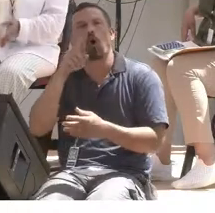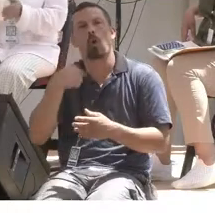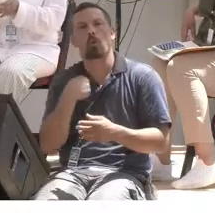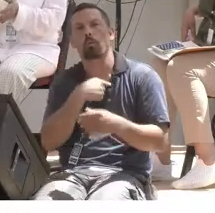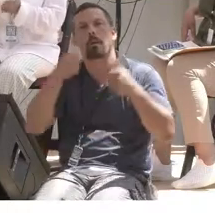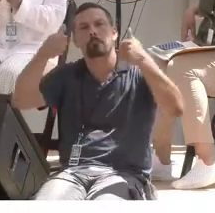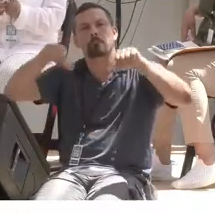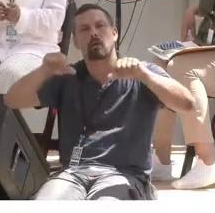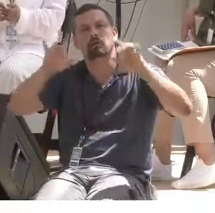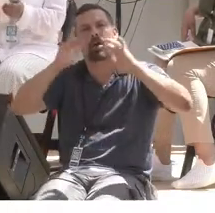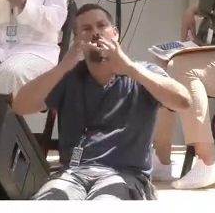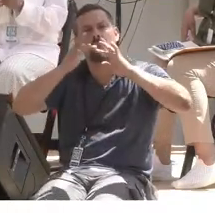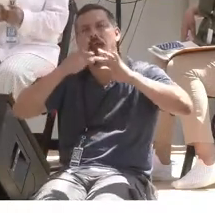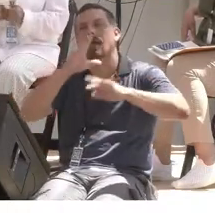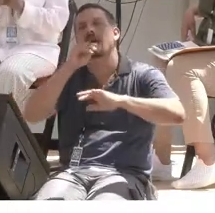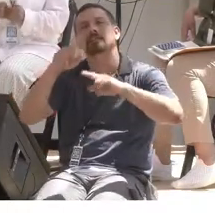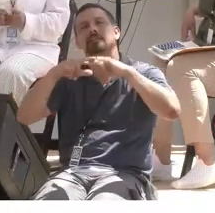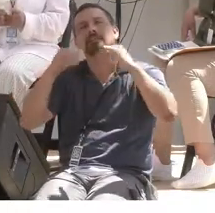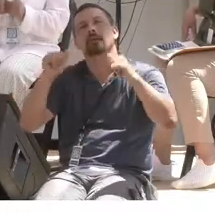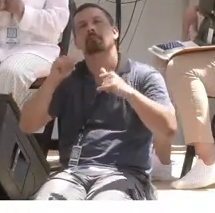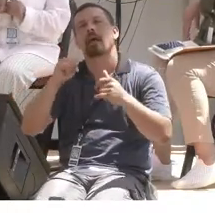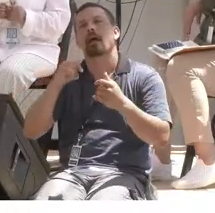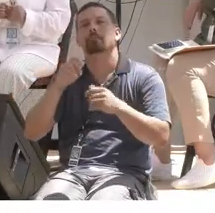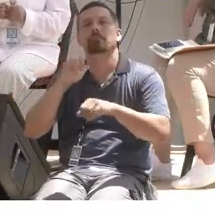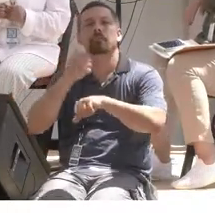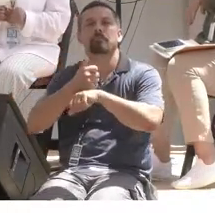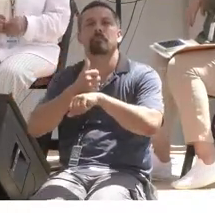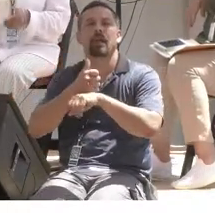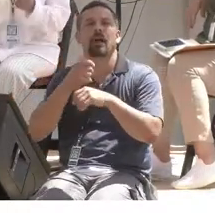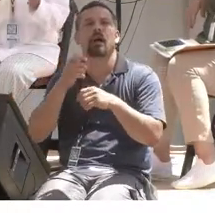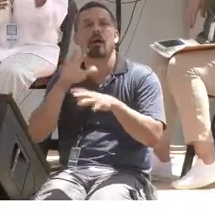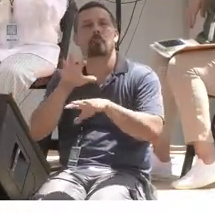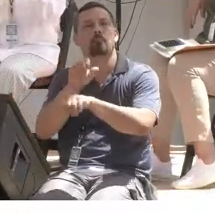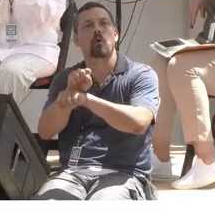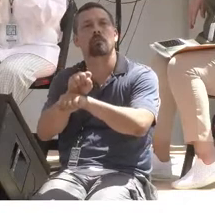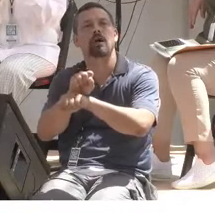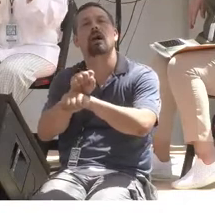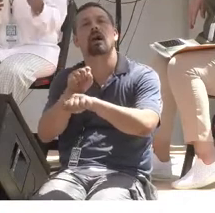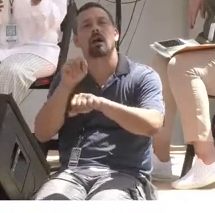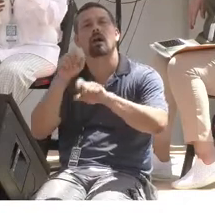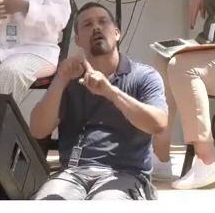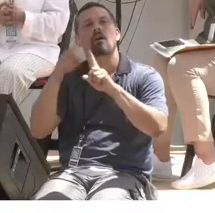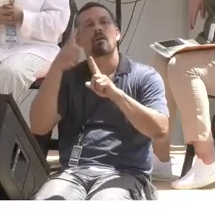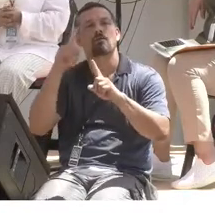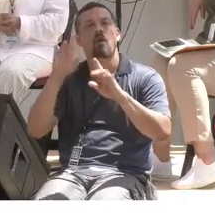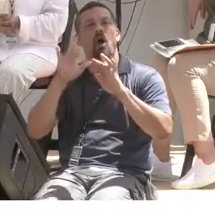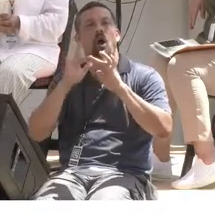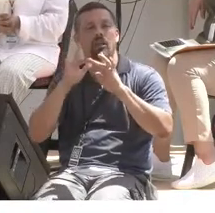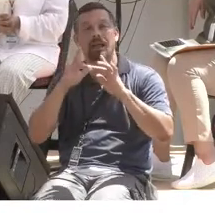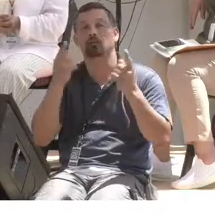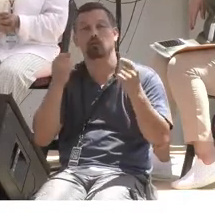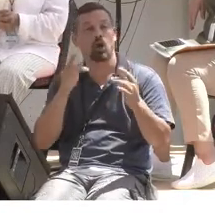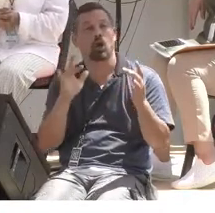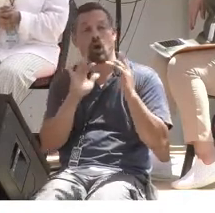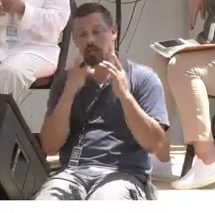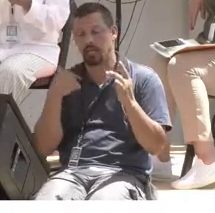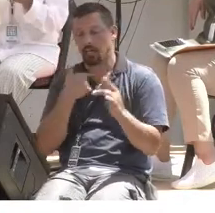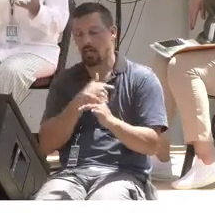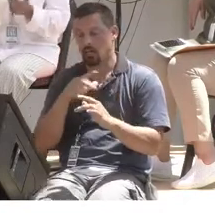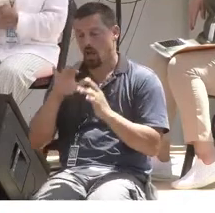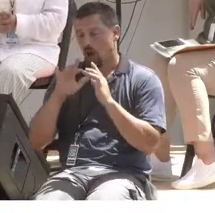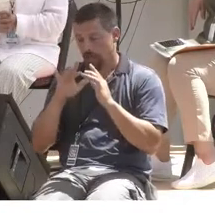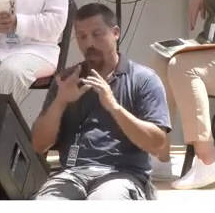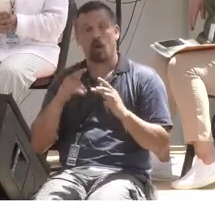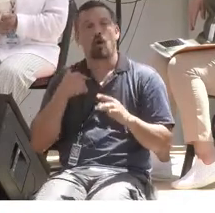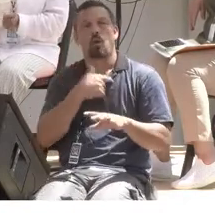it. Also, the booking for the workshops happen online. So they would contact us online and we